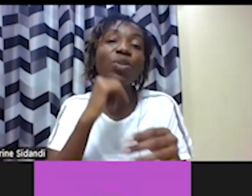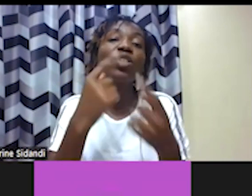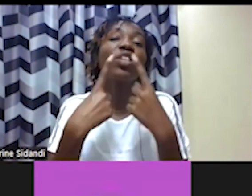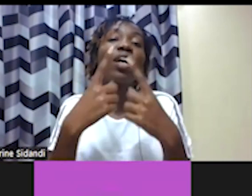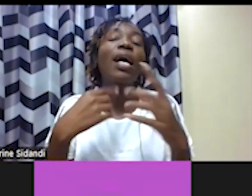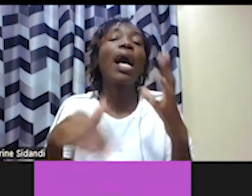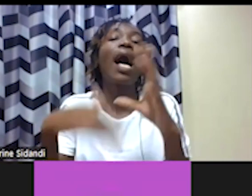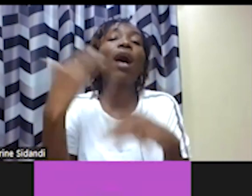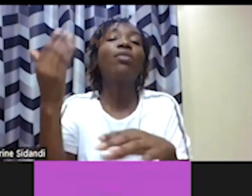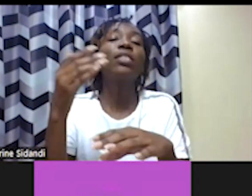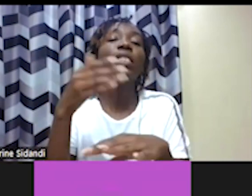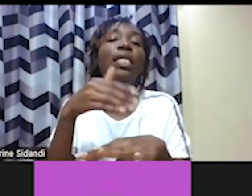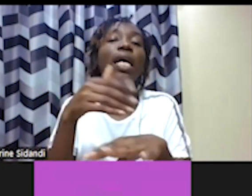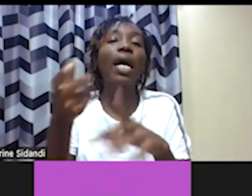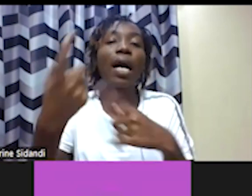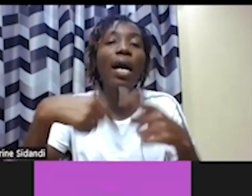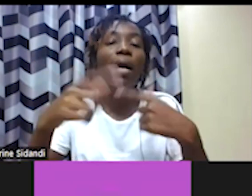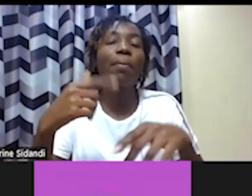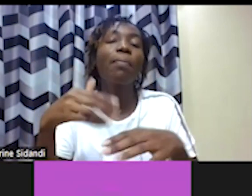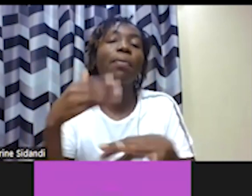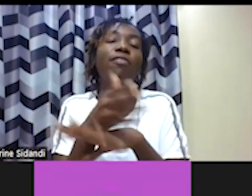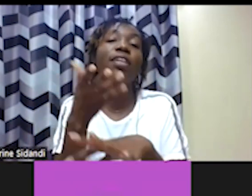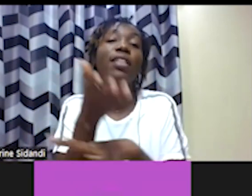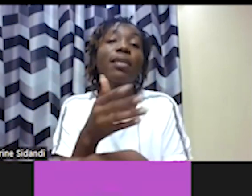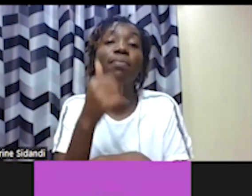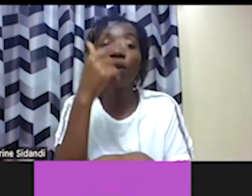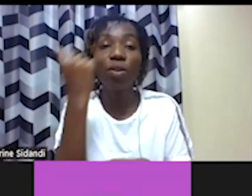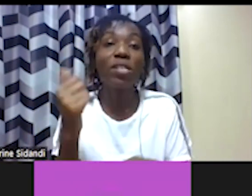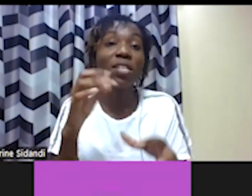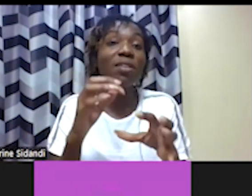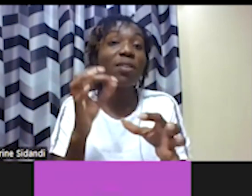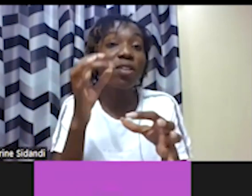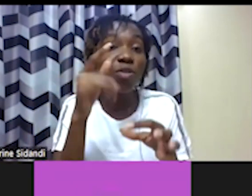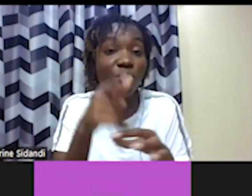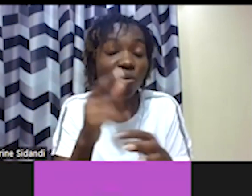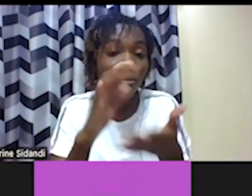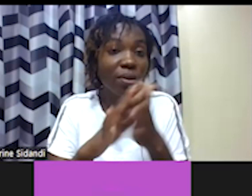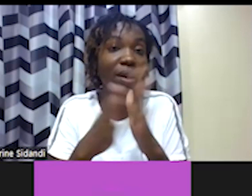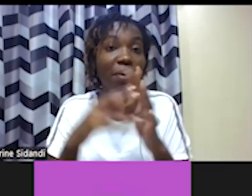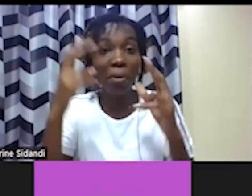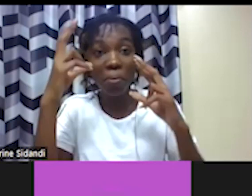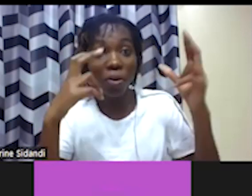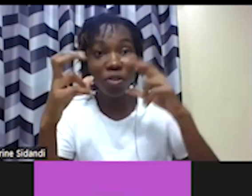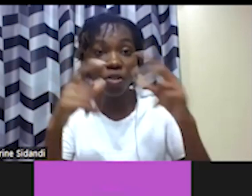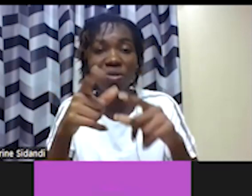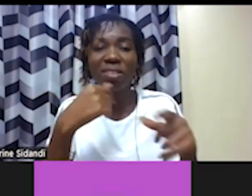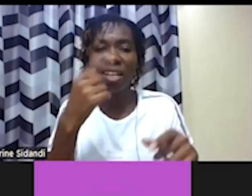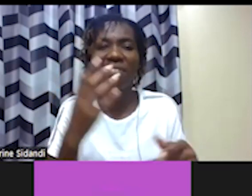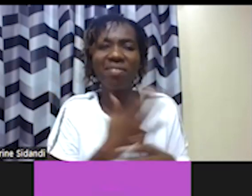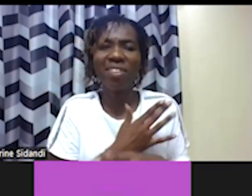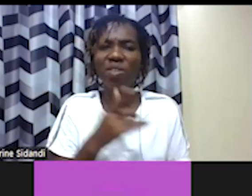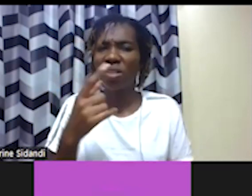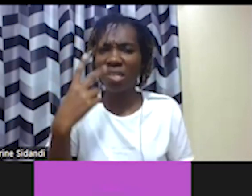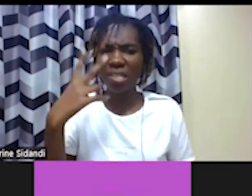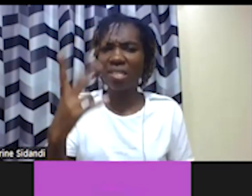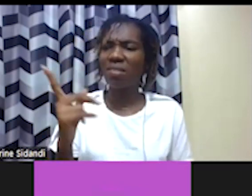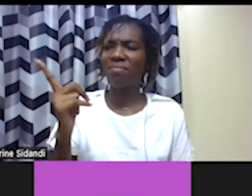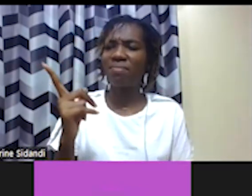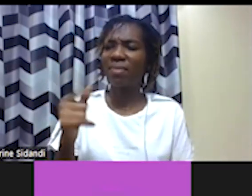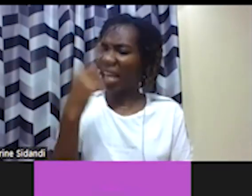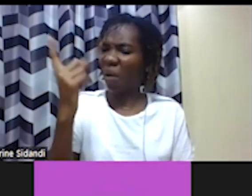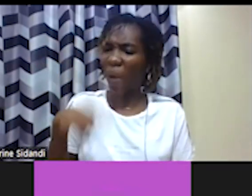there. Go and think about it. Because of being emotional, so you'll tell your friend, did you see how the other one